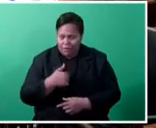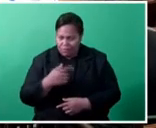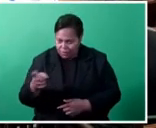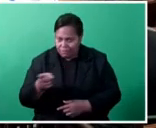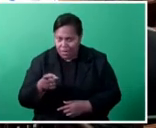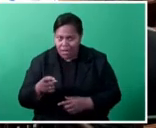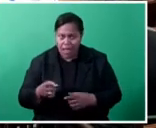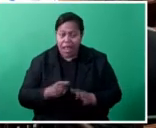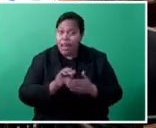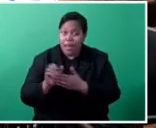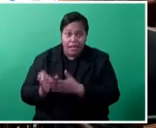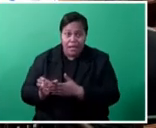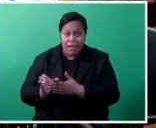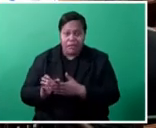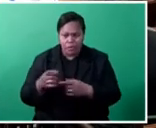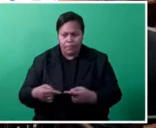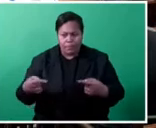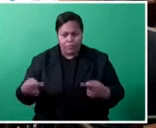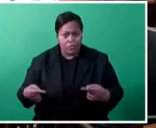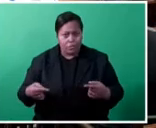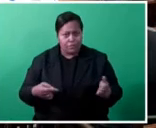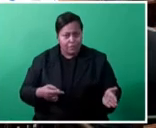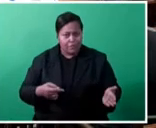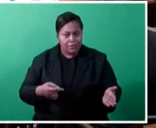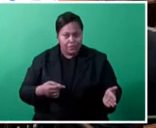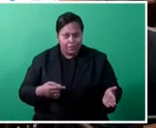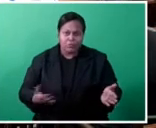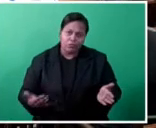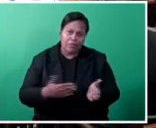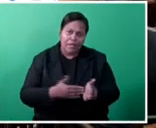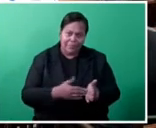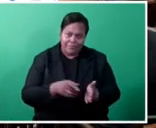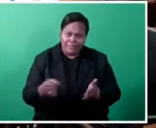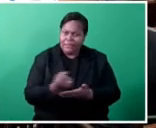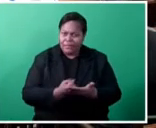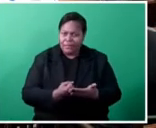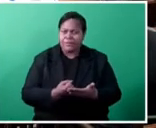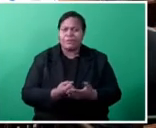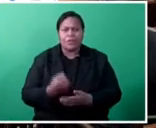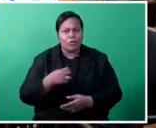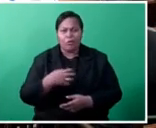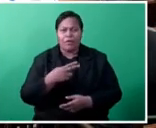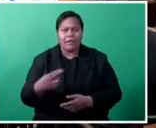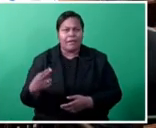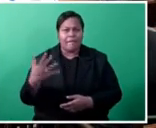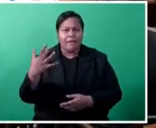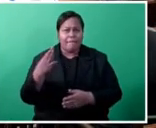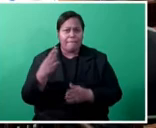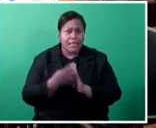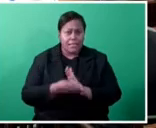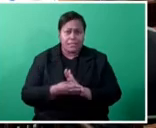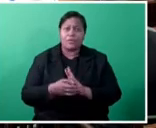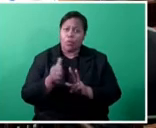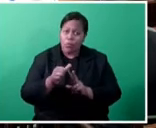the Opposition or his designate to speak on the statement for no more than 5 minutes. There will also